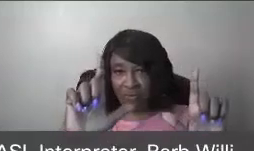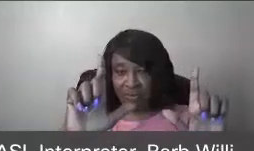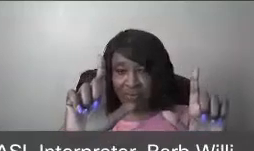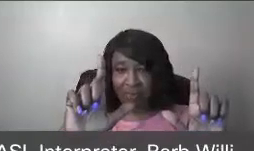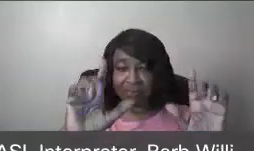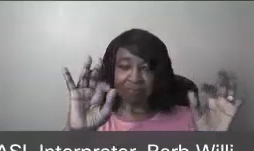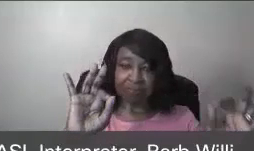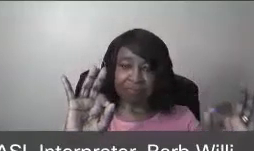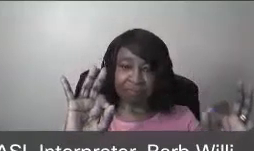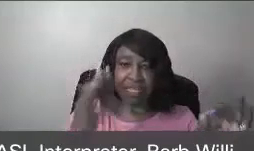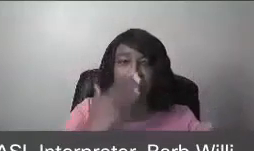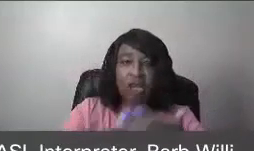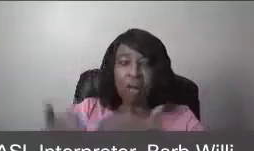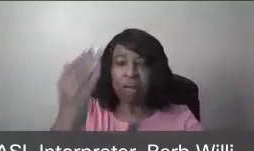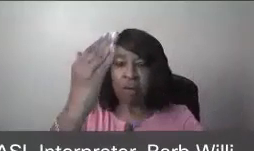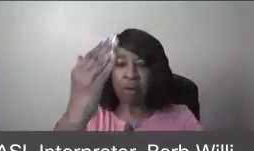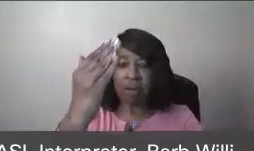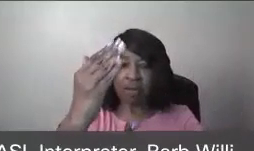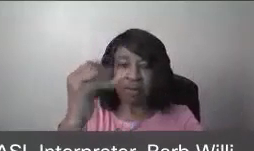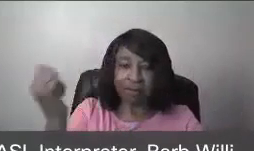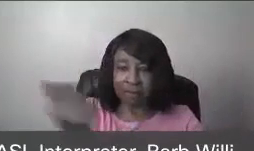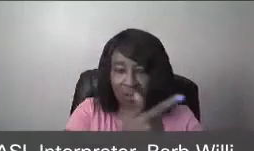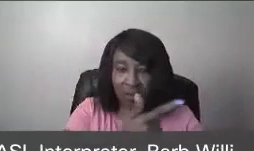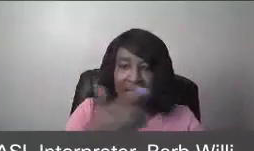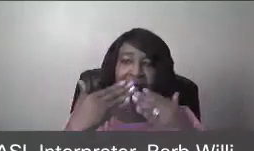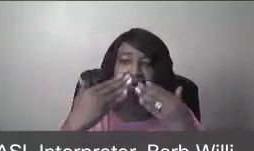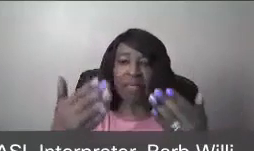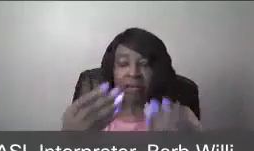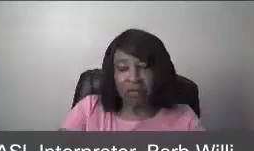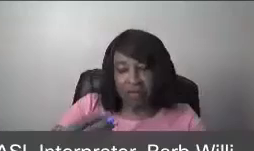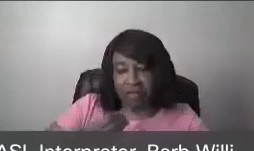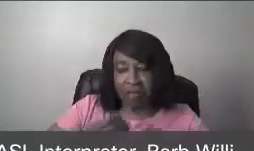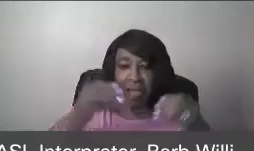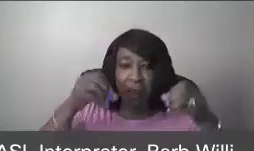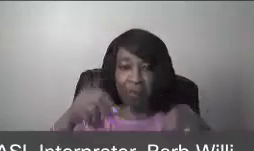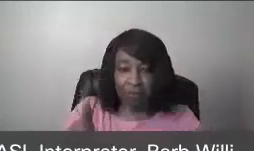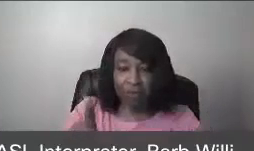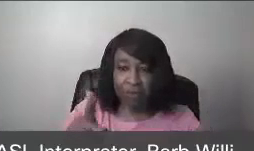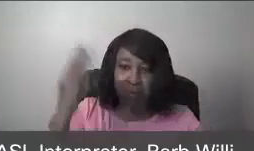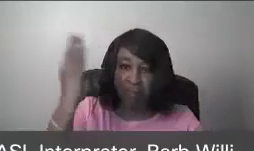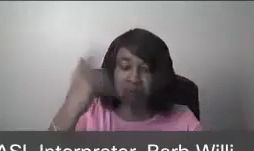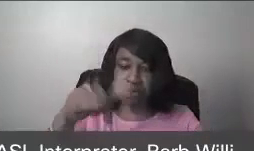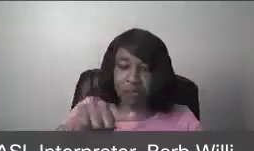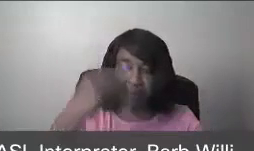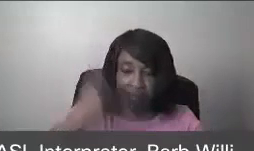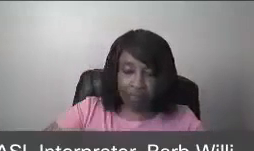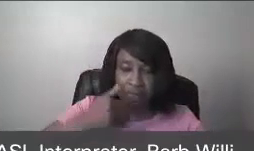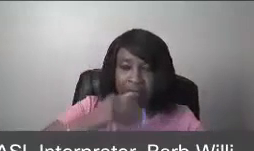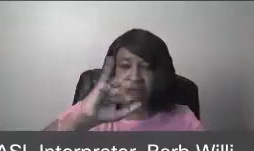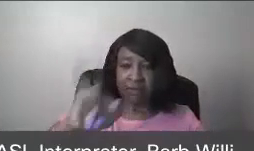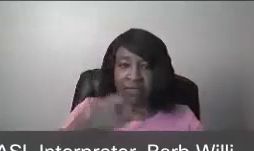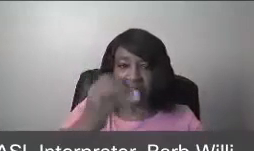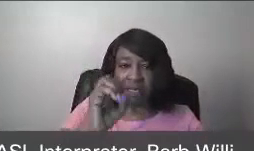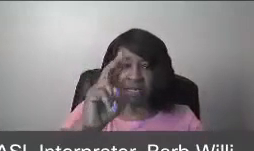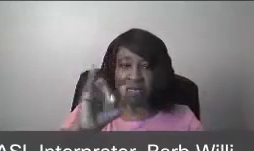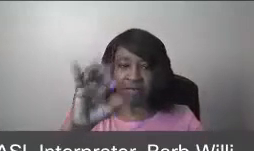Okay. Good morning, everybody, and thank you for giving me this opportunity to present to you today. My name is Jennifer Mendez, and I